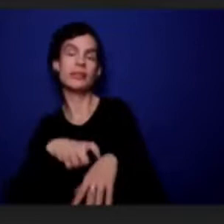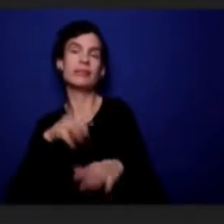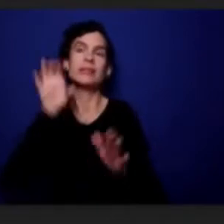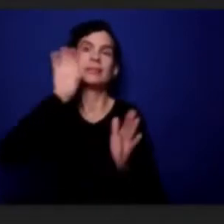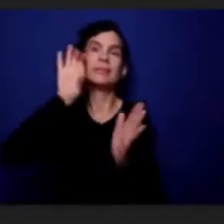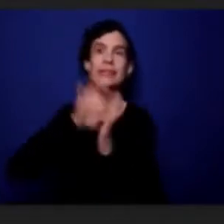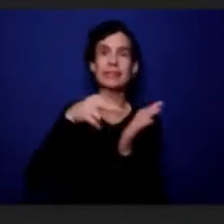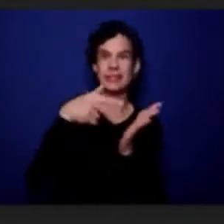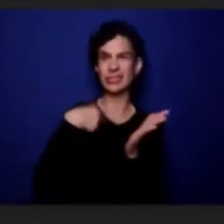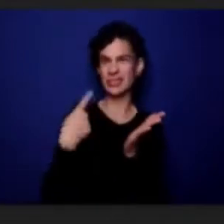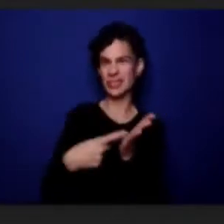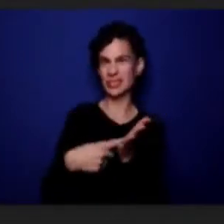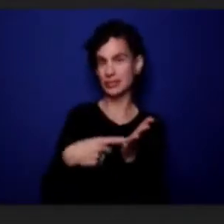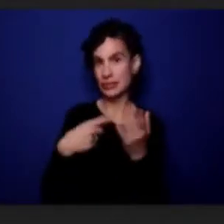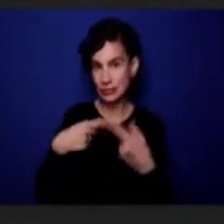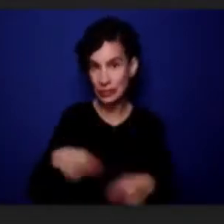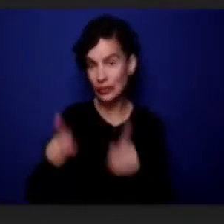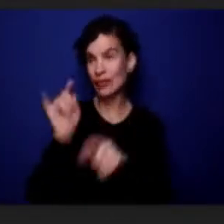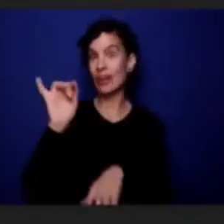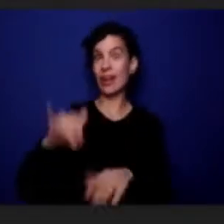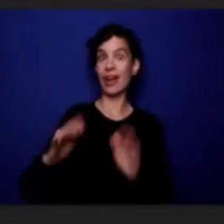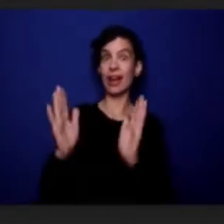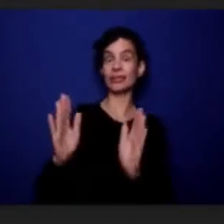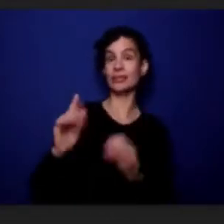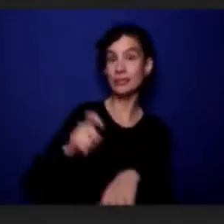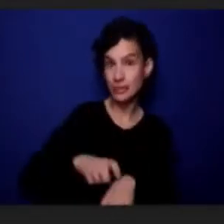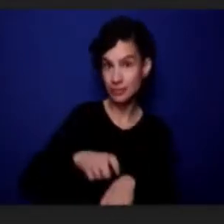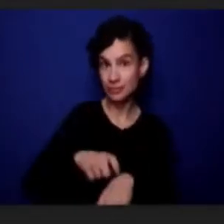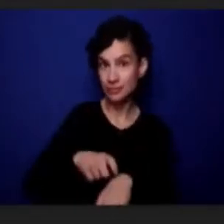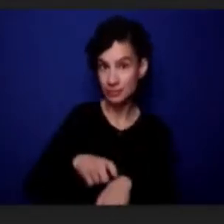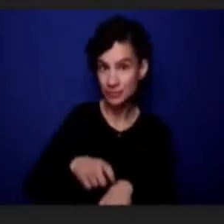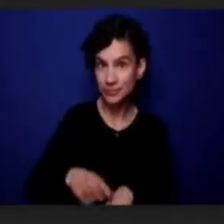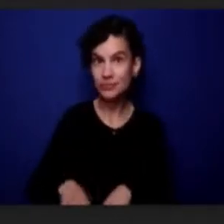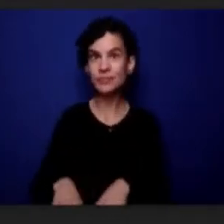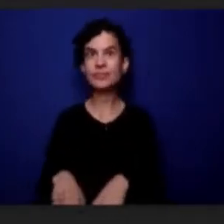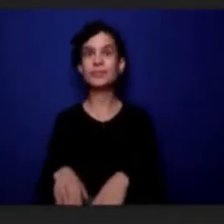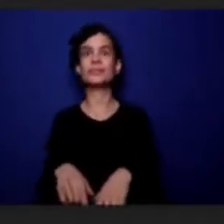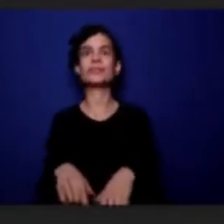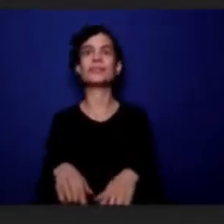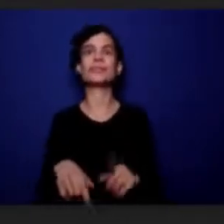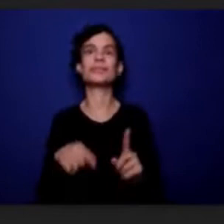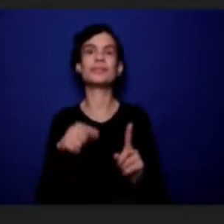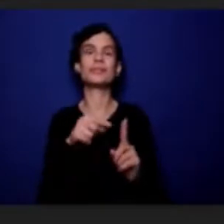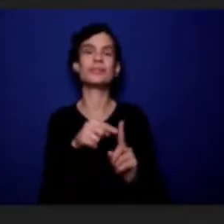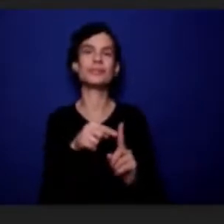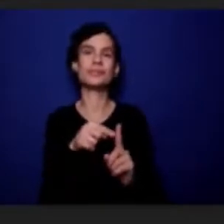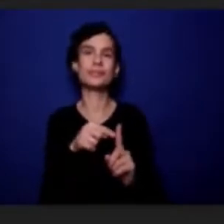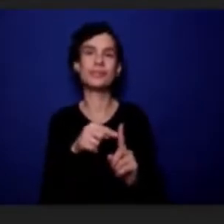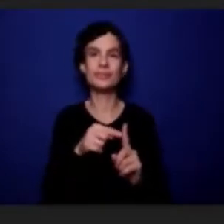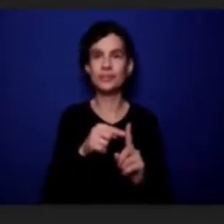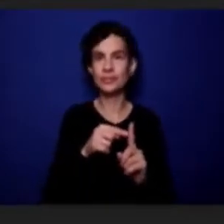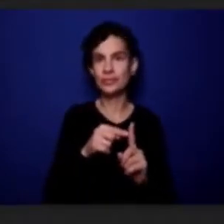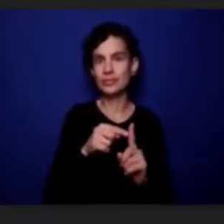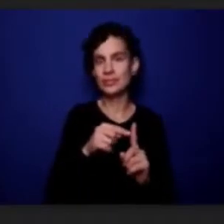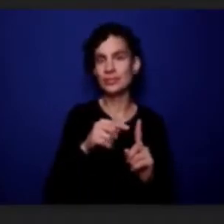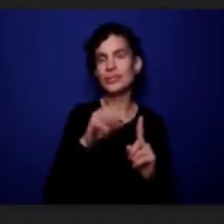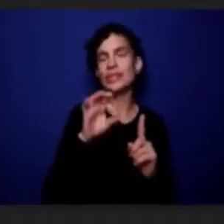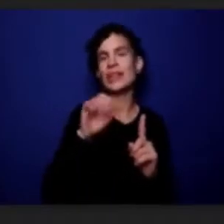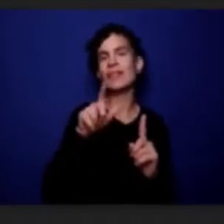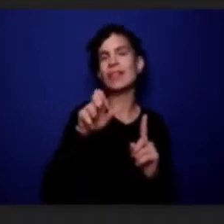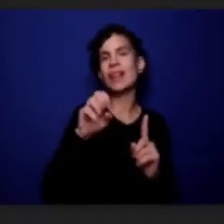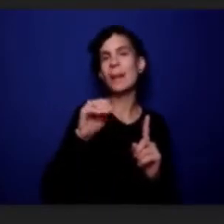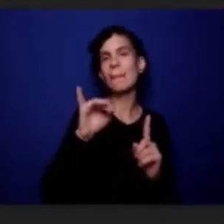But, yeah, and, even closer to the time of the painting that I'm discussing,